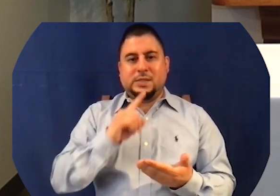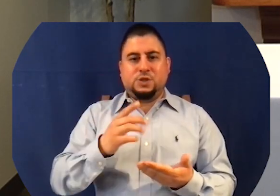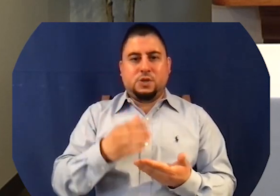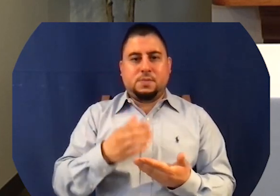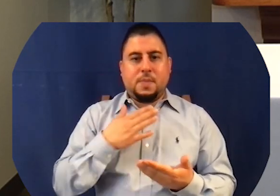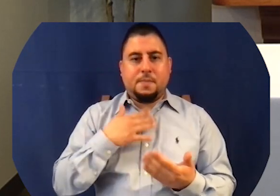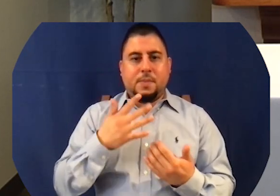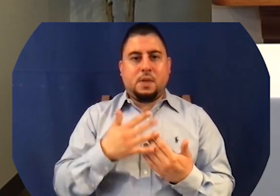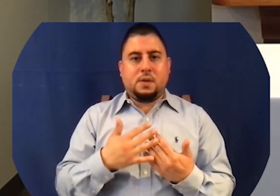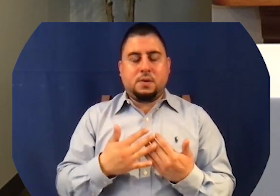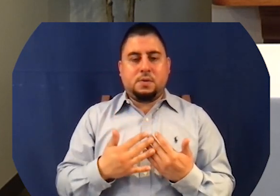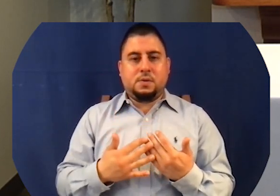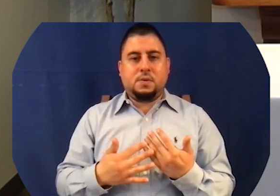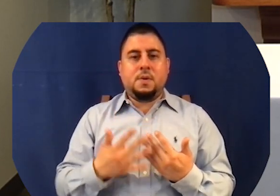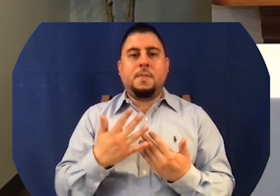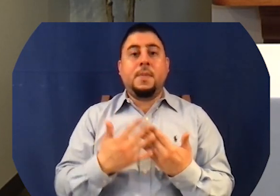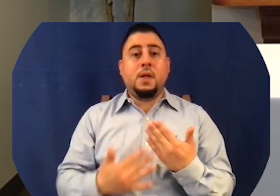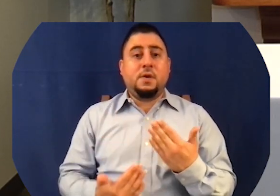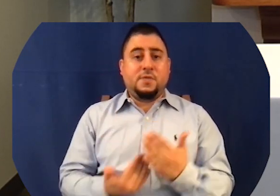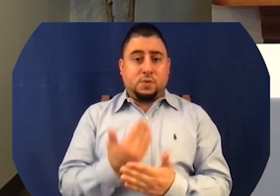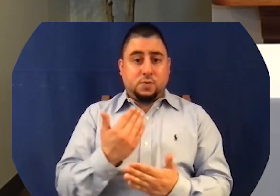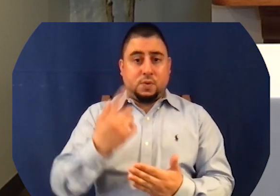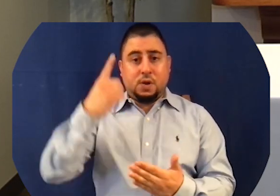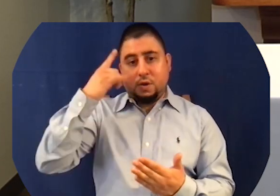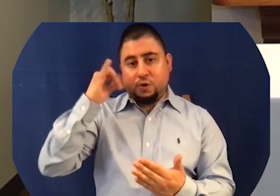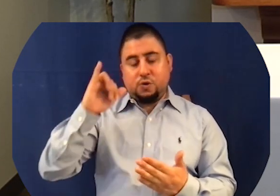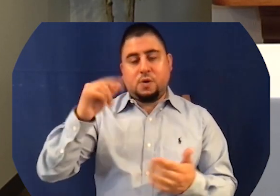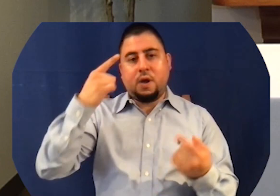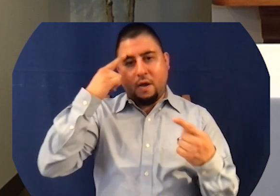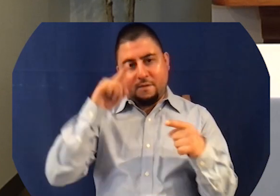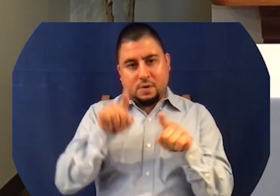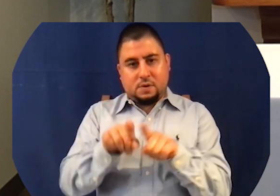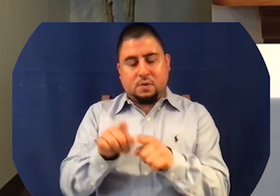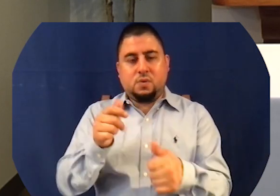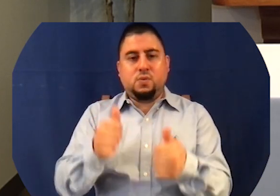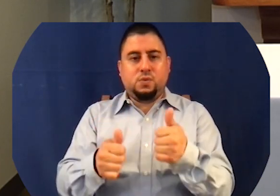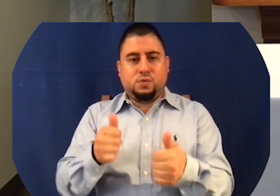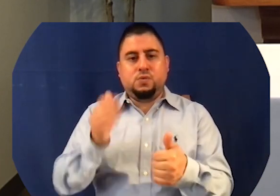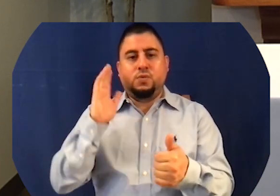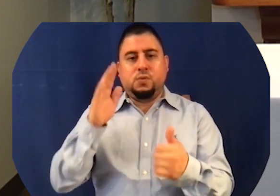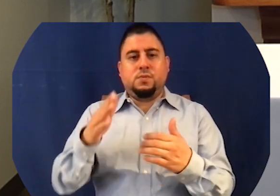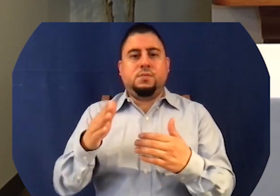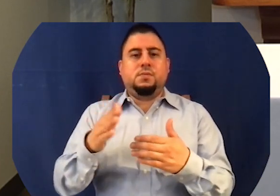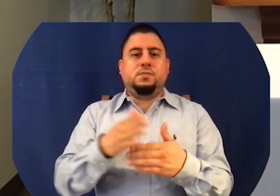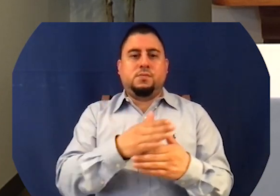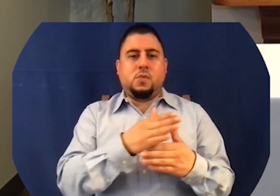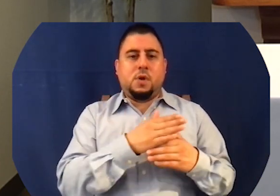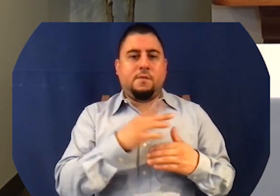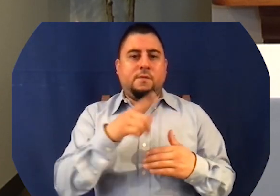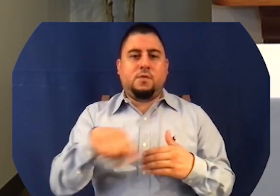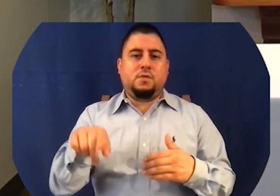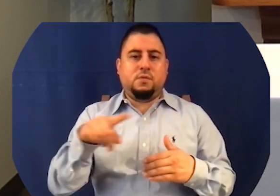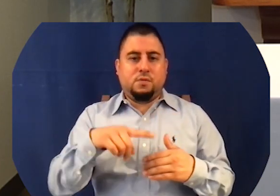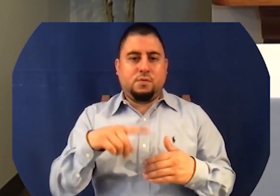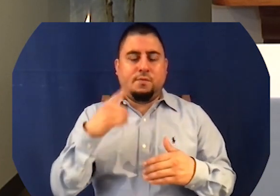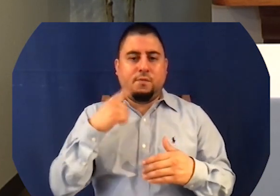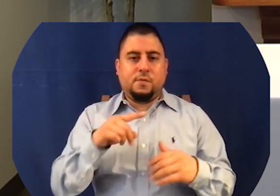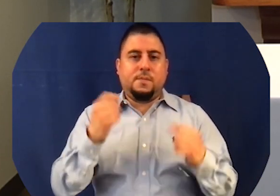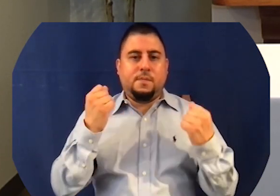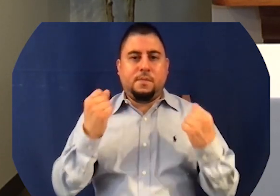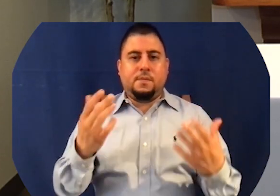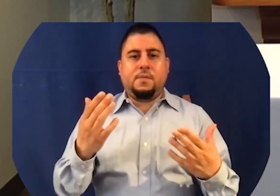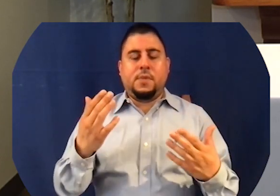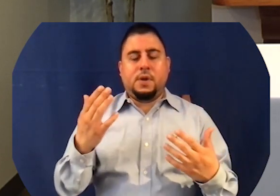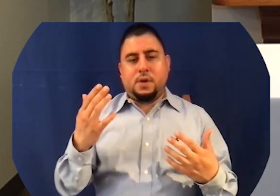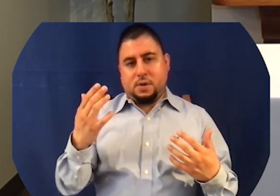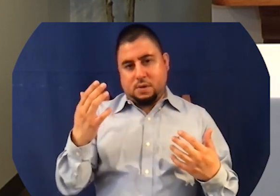the chalice of my blood, the blood of the new and eternal covenant, which will be poured out for you and for